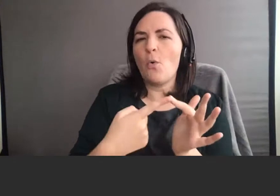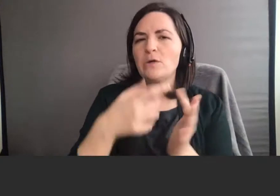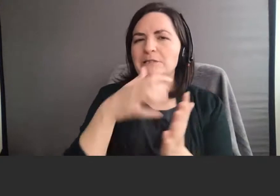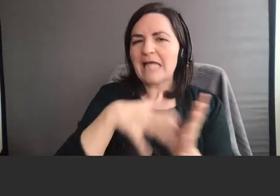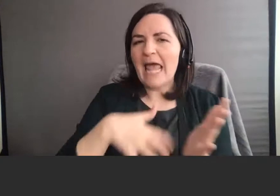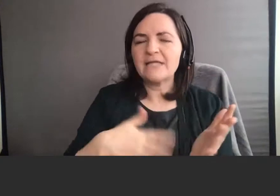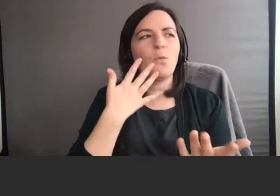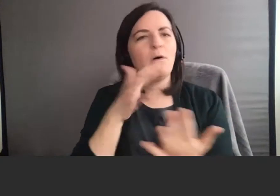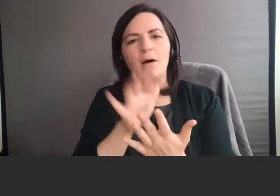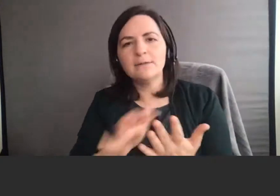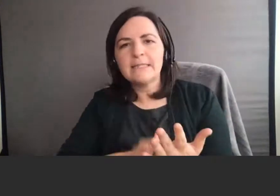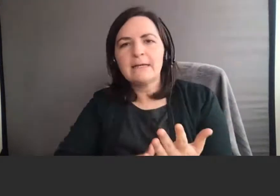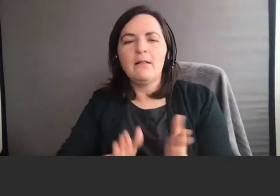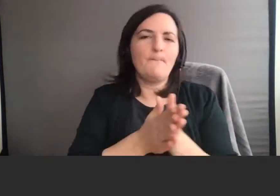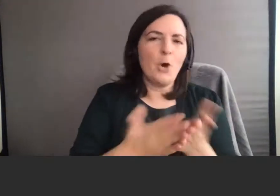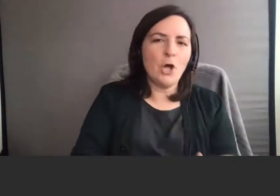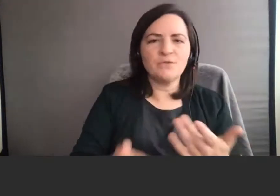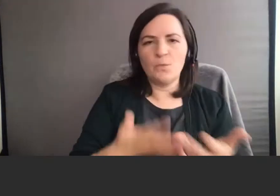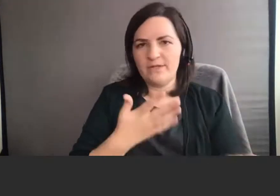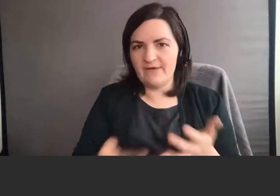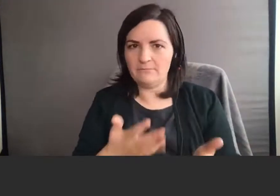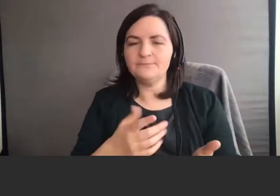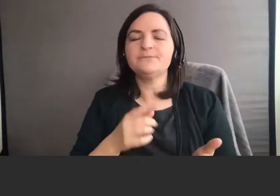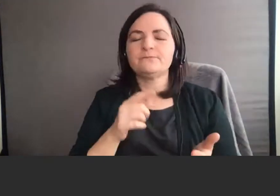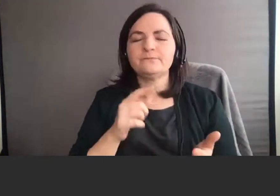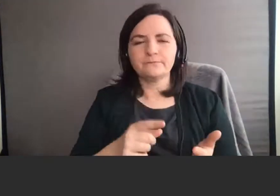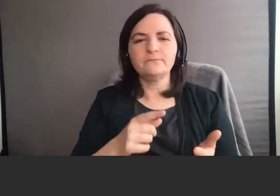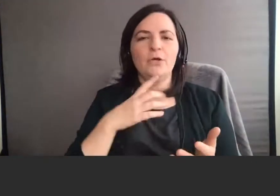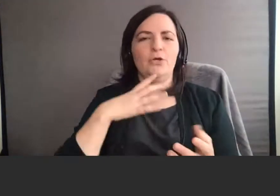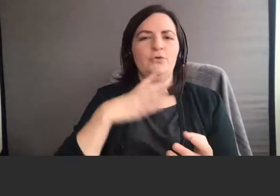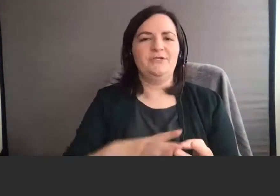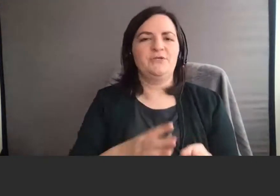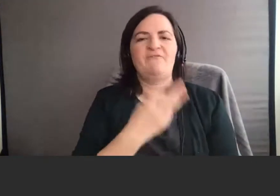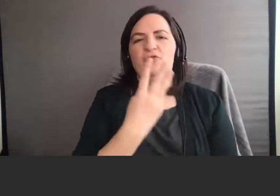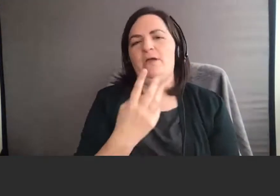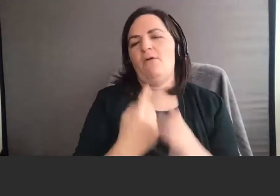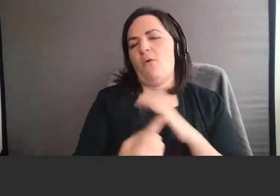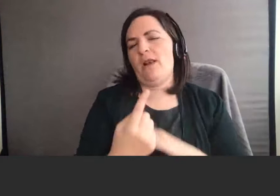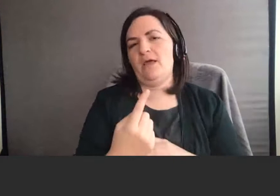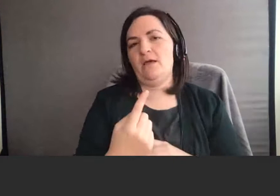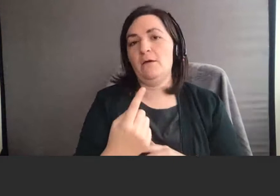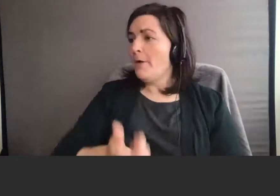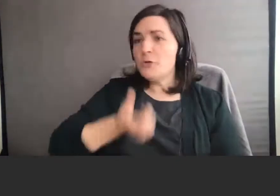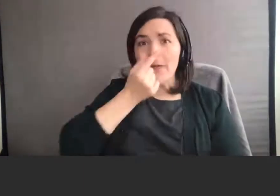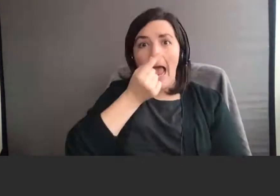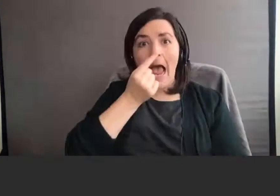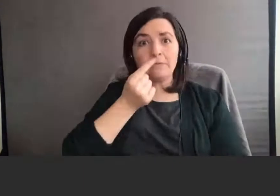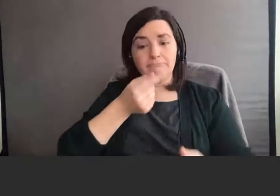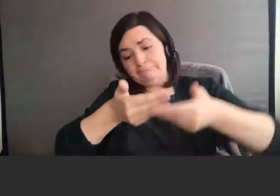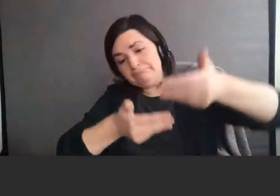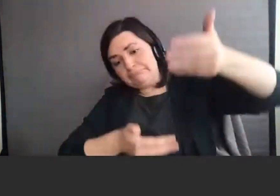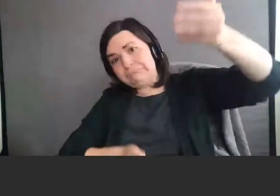articles that you have felt are important for you at that time. But yeah, of course, Nicole, you can expand